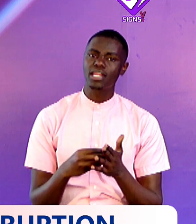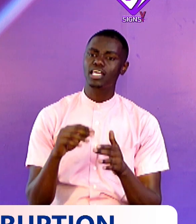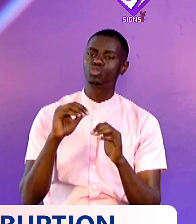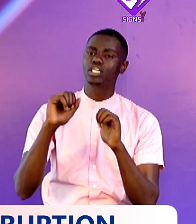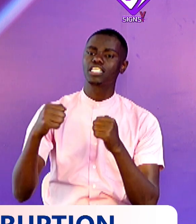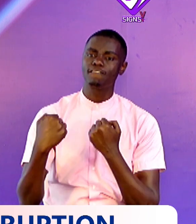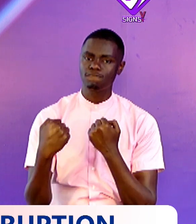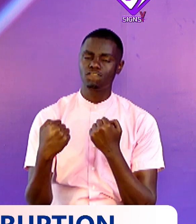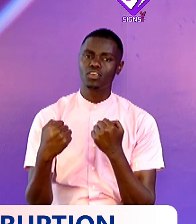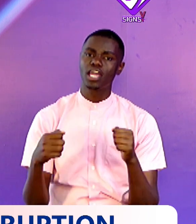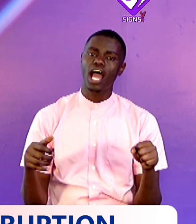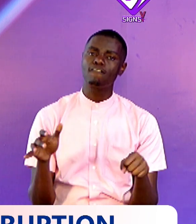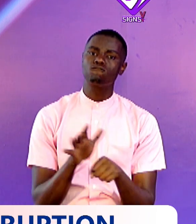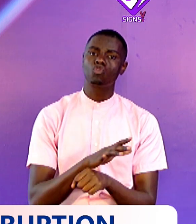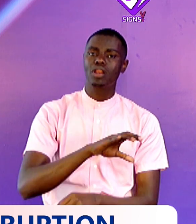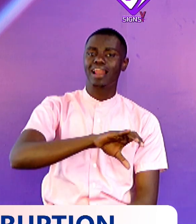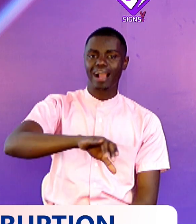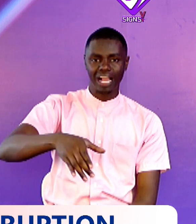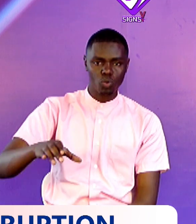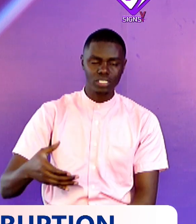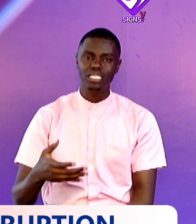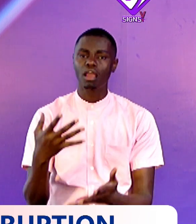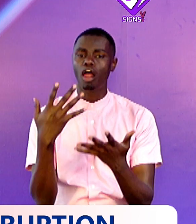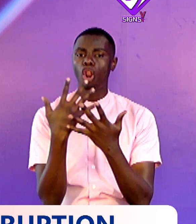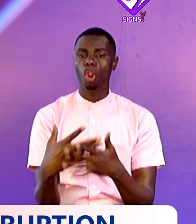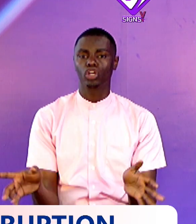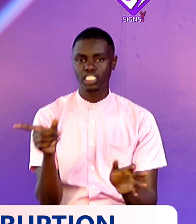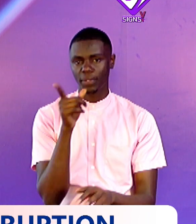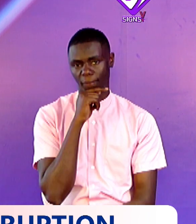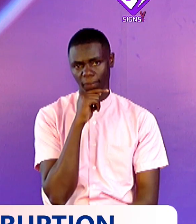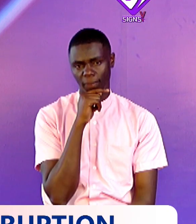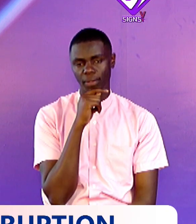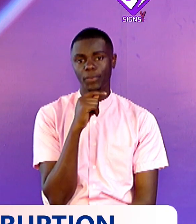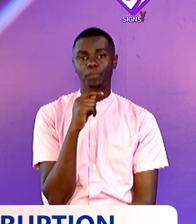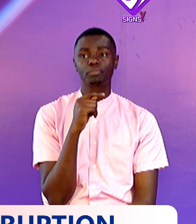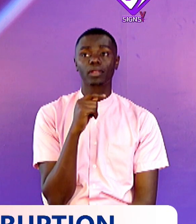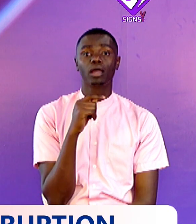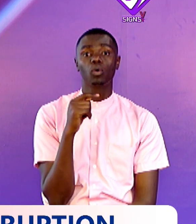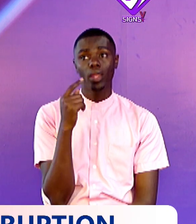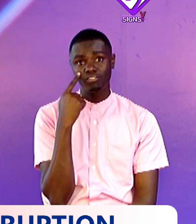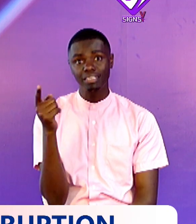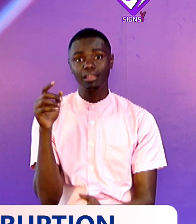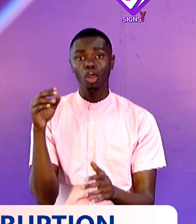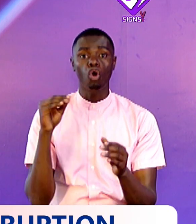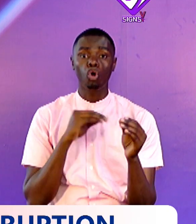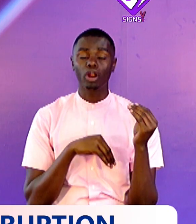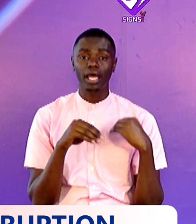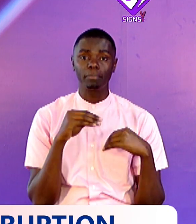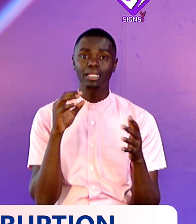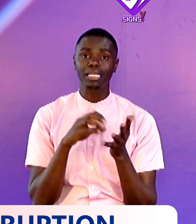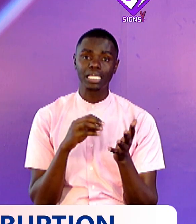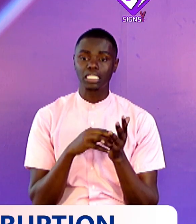save a whole county, imepotea hivyo. We have seen corrupt cases zikitolewa